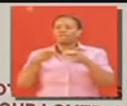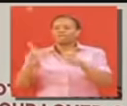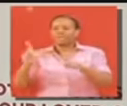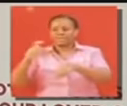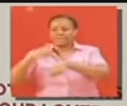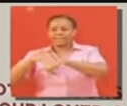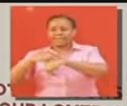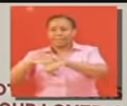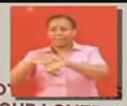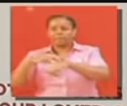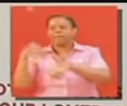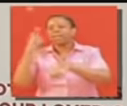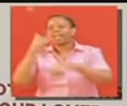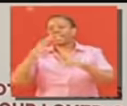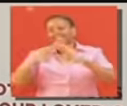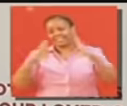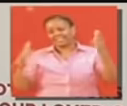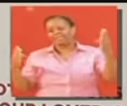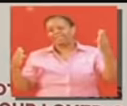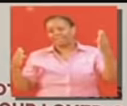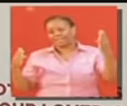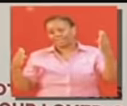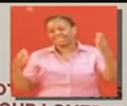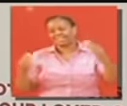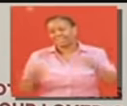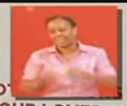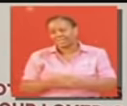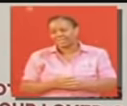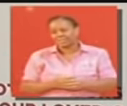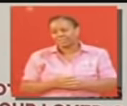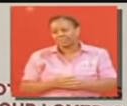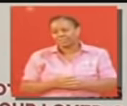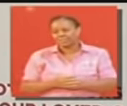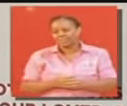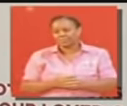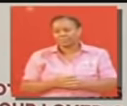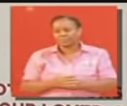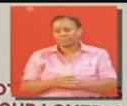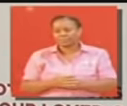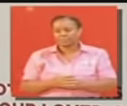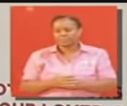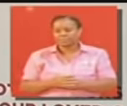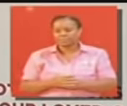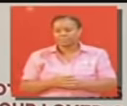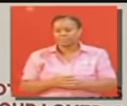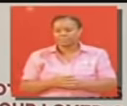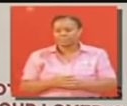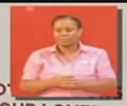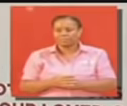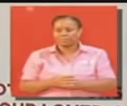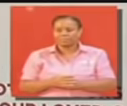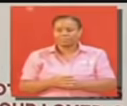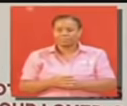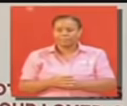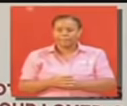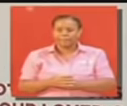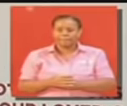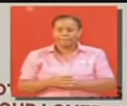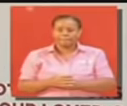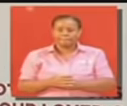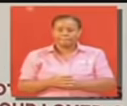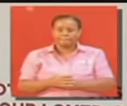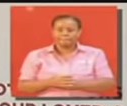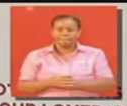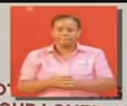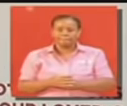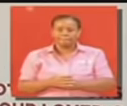already done that. That's already been reported. The curve is then utilized to give a better understanding of when cases would be occurring,